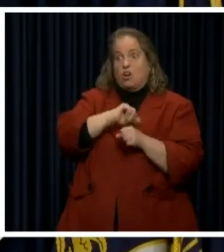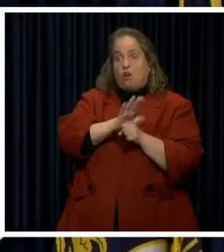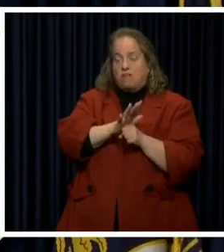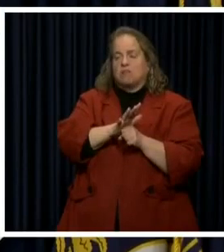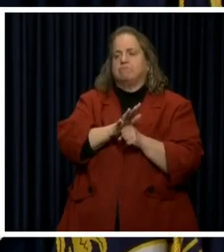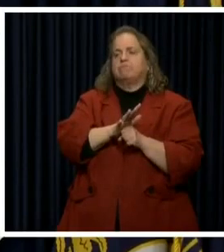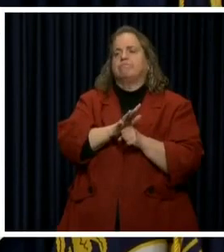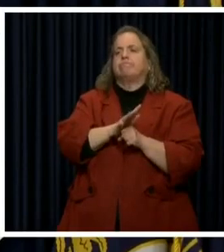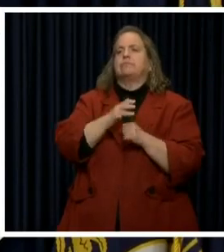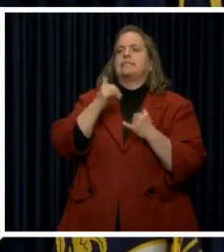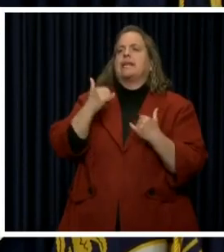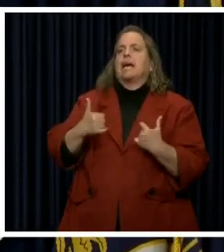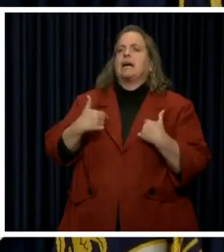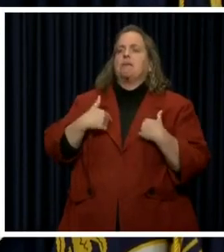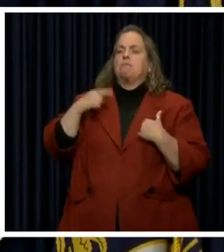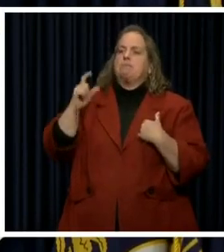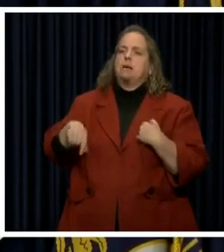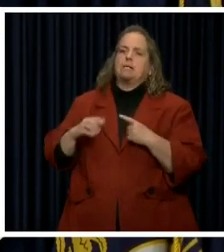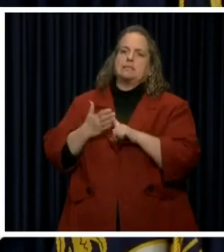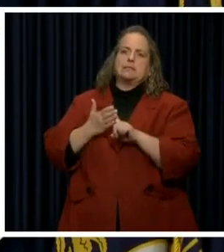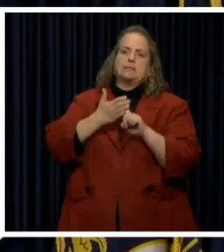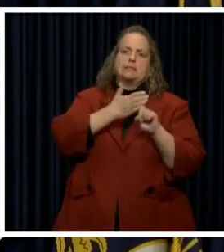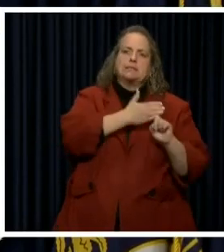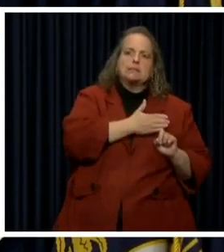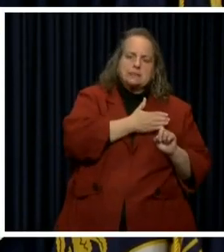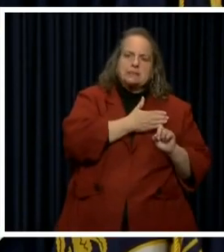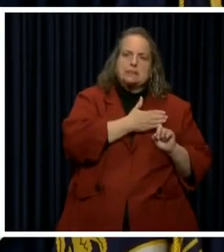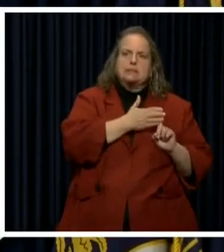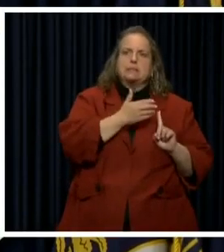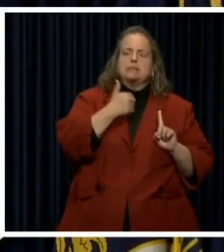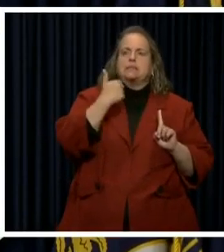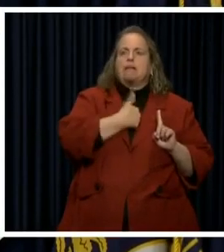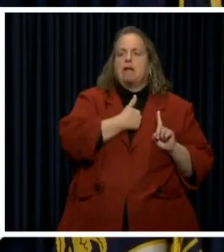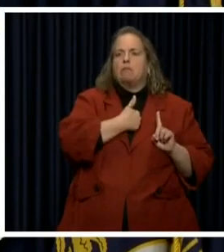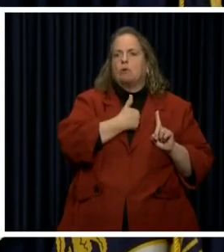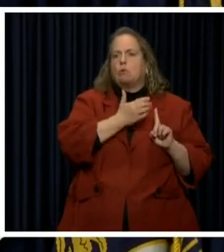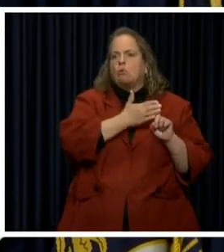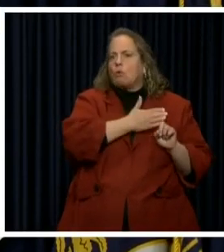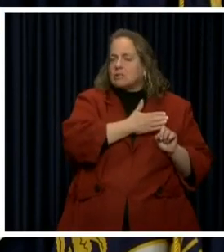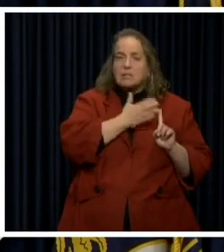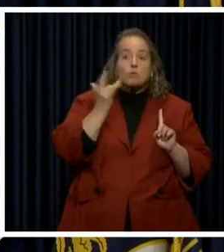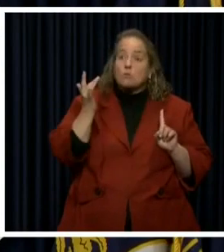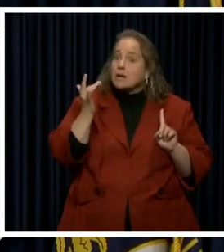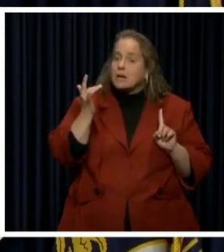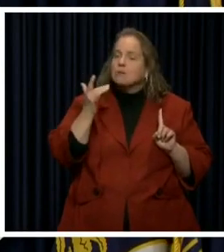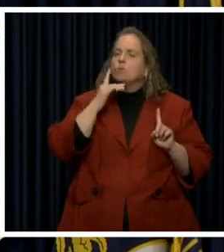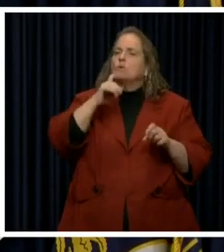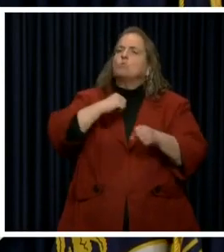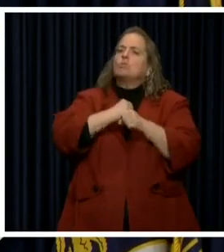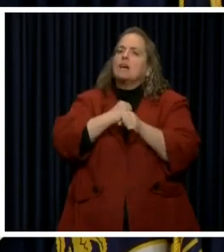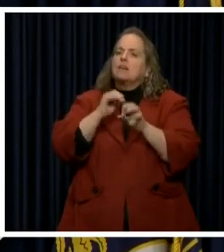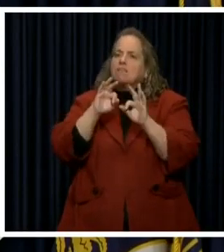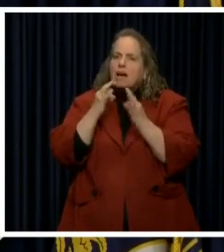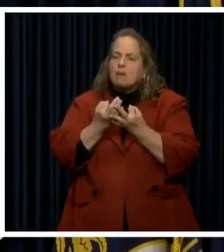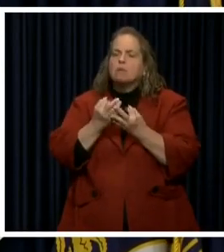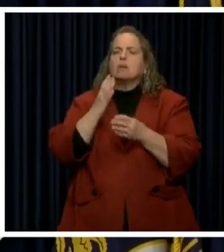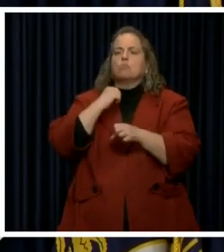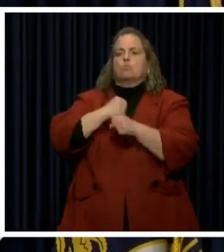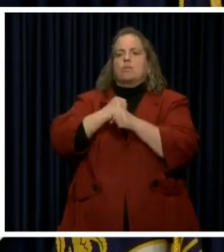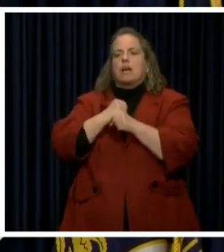protect our families, to protect our workplaces, and to protect our communities all around us. It's going to